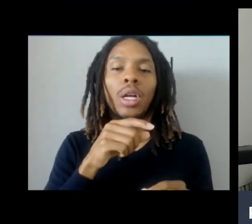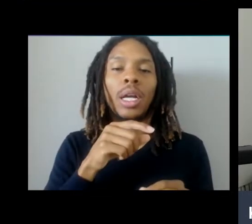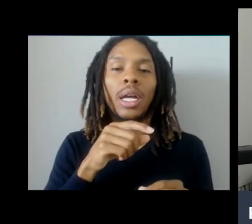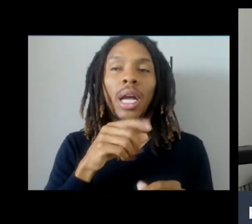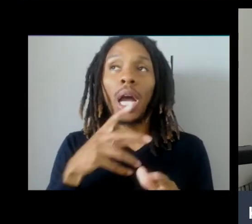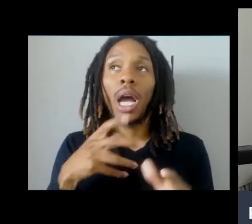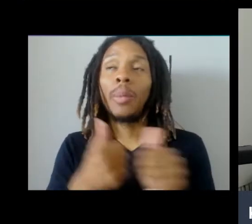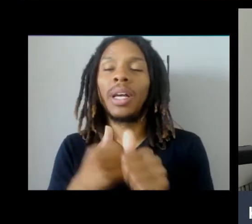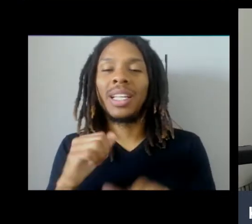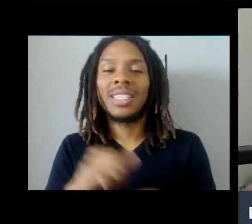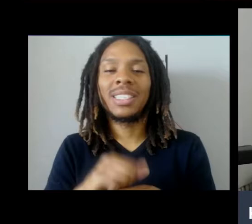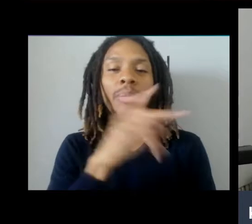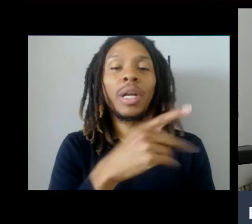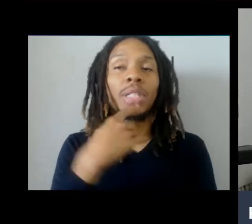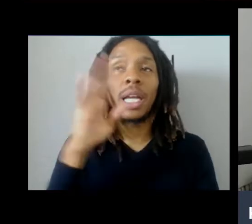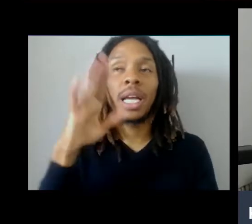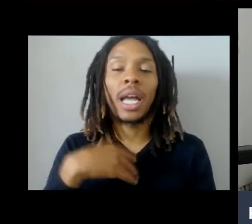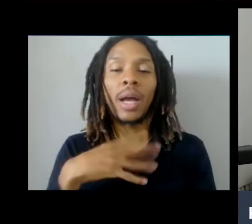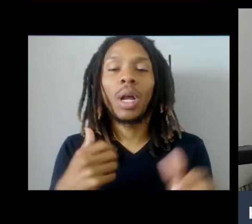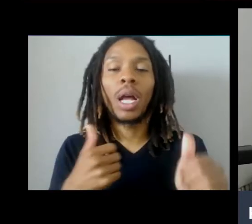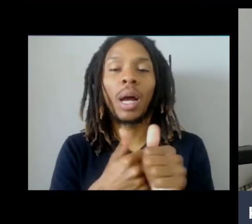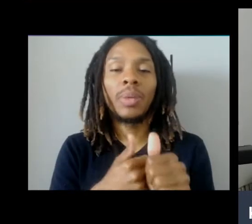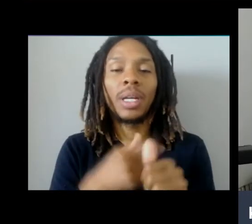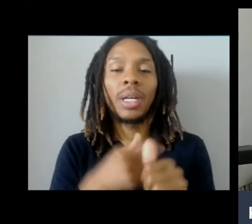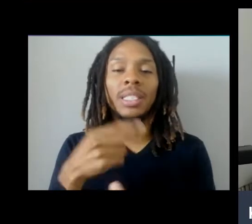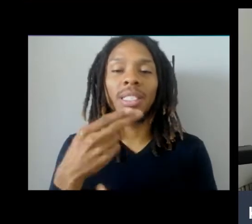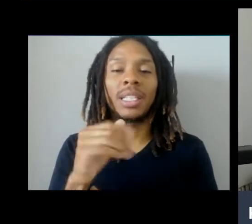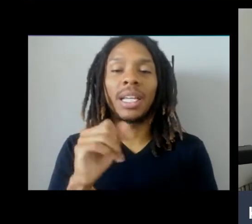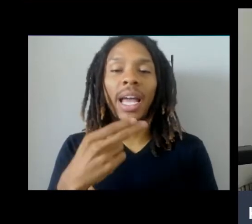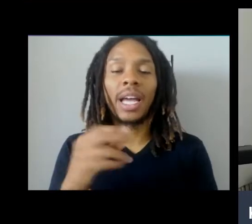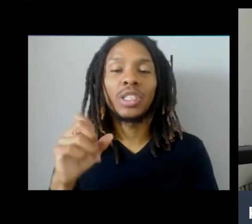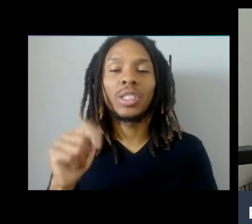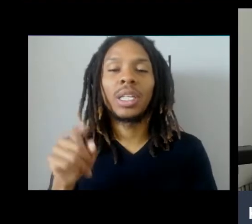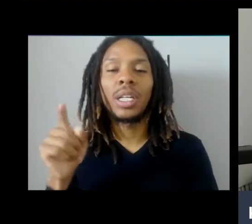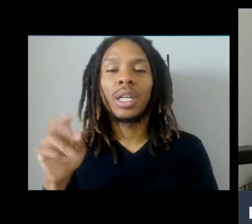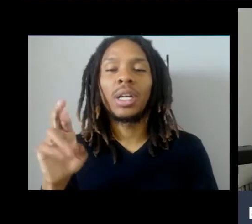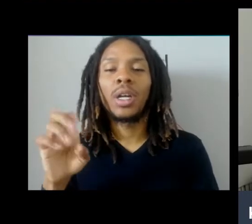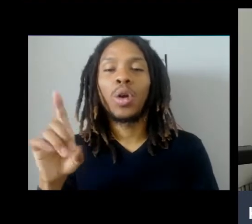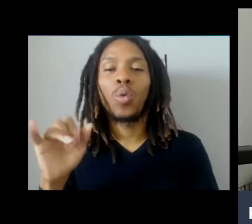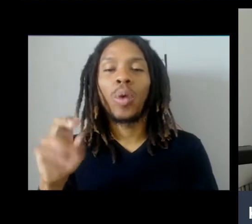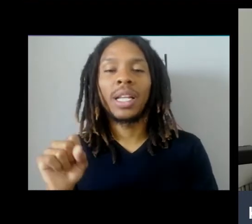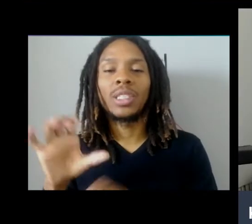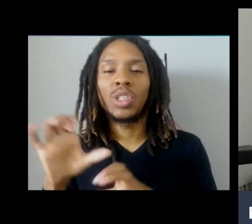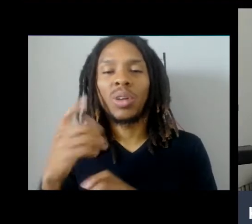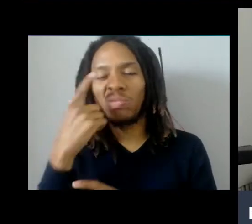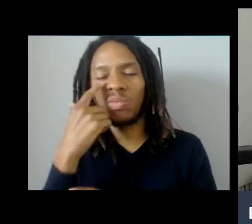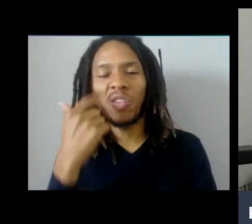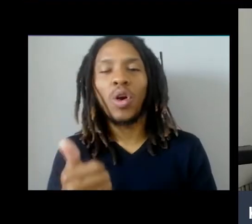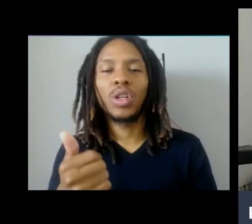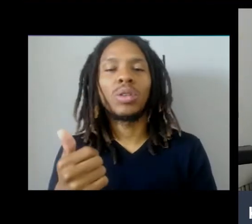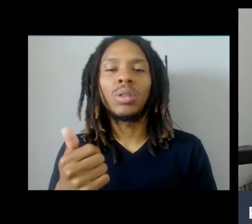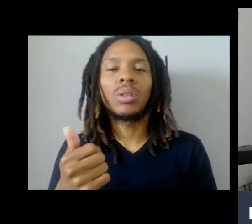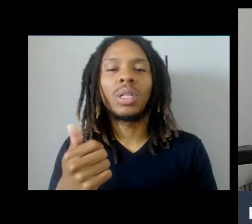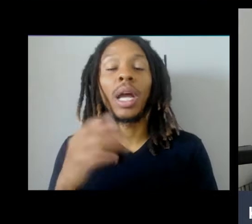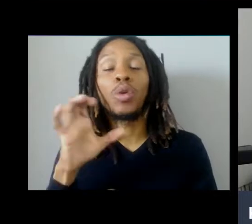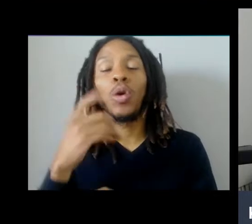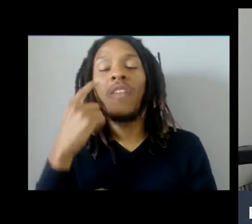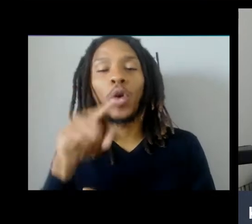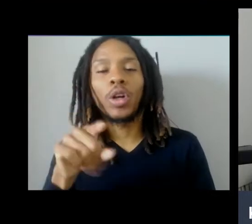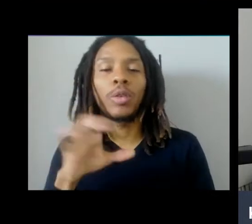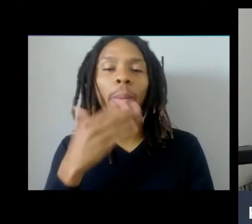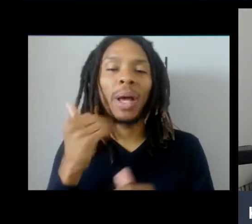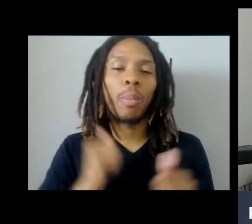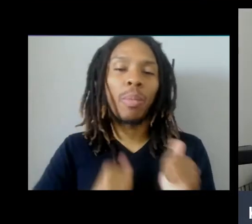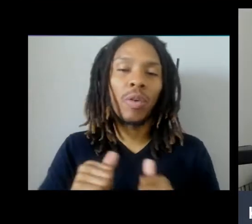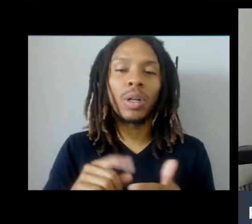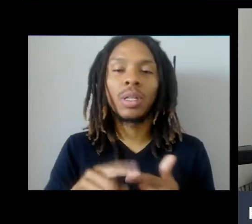say, hey, I want to update this part of the hash set, and Redis does it in memory for you, right? So that obviously gives you better performance, better throughput,